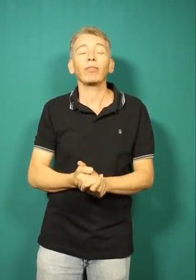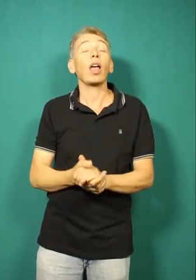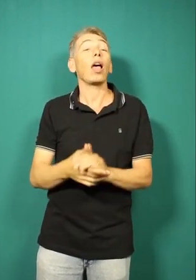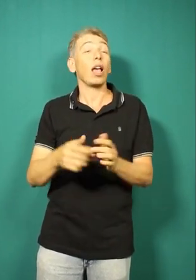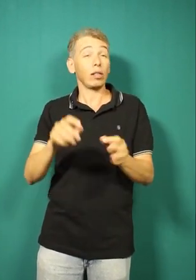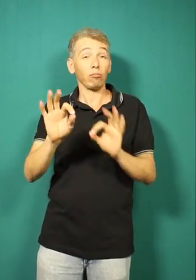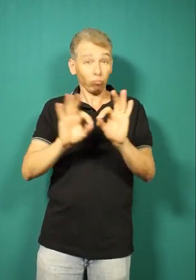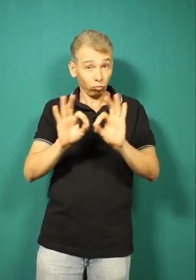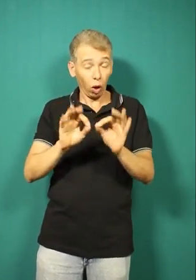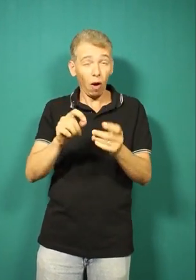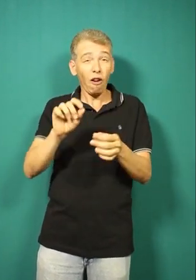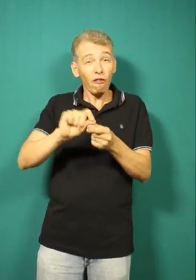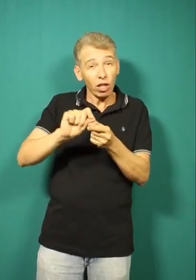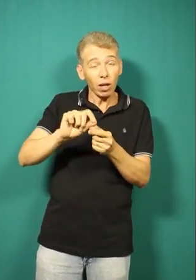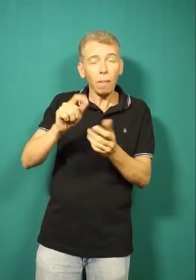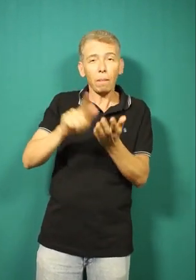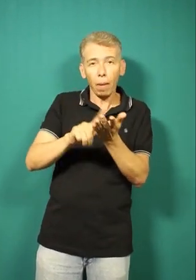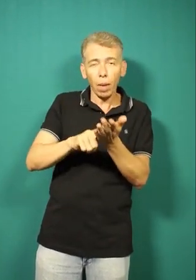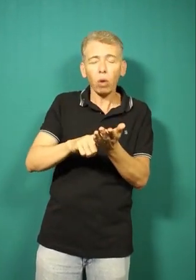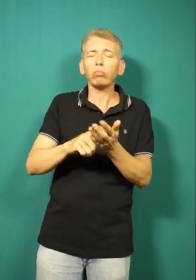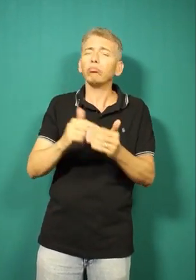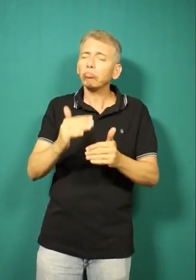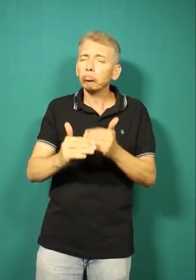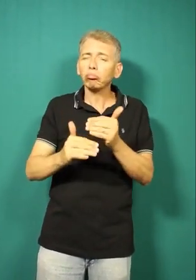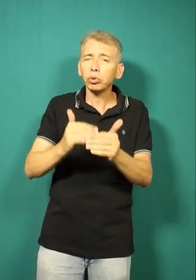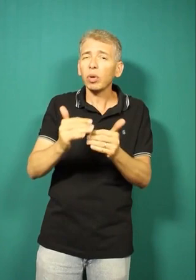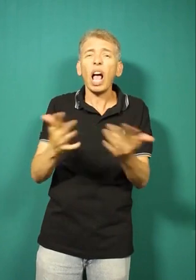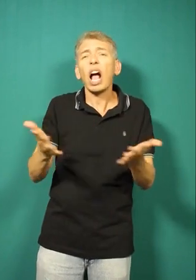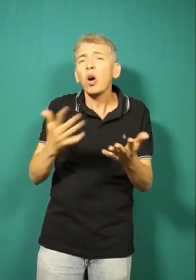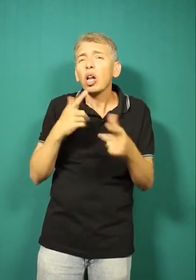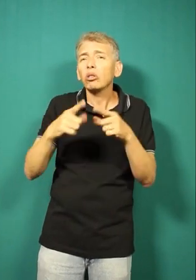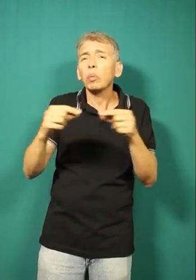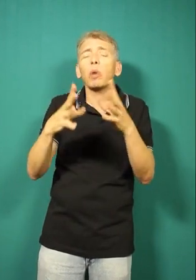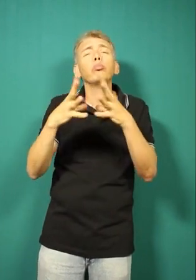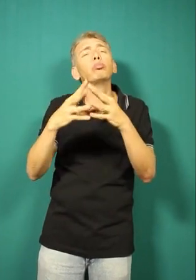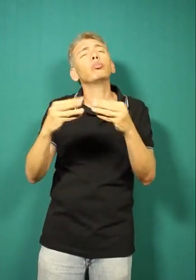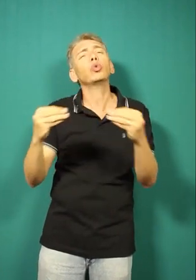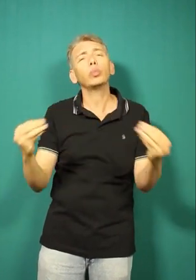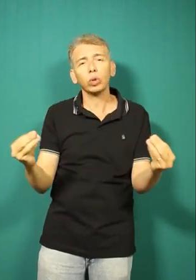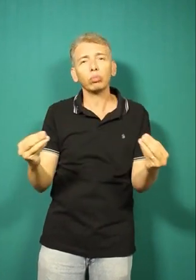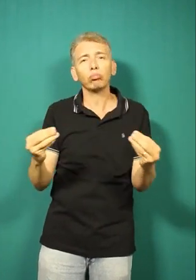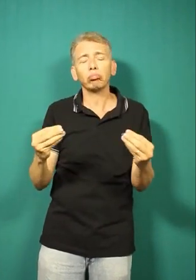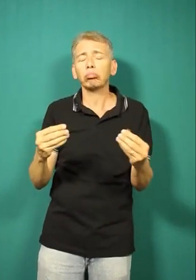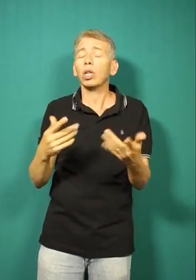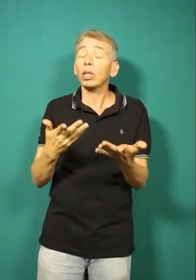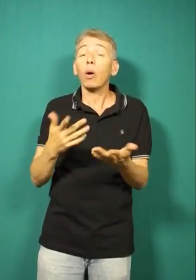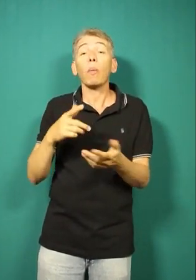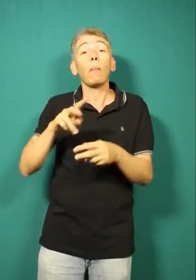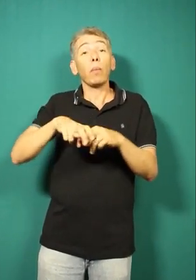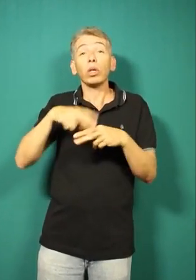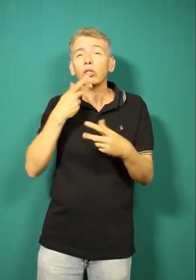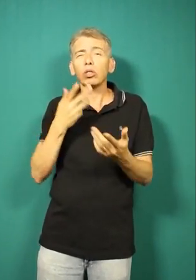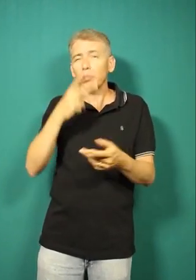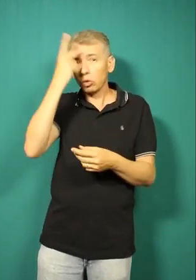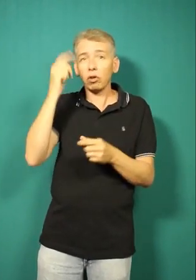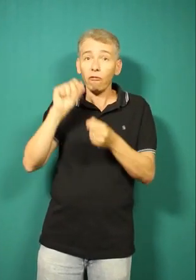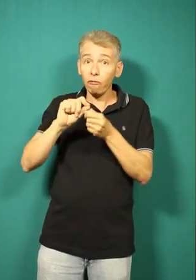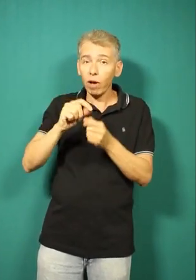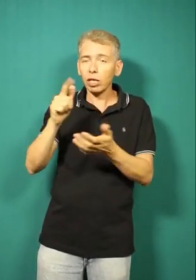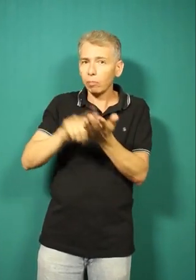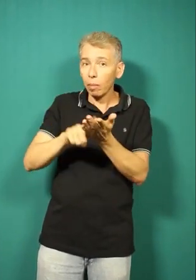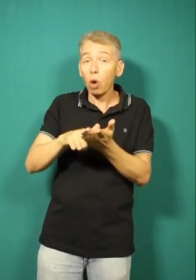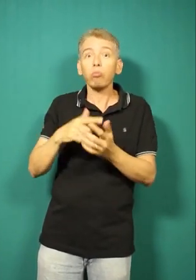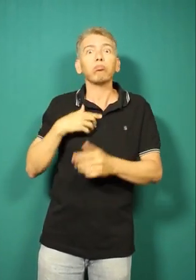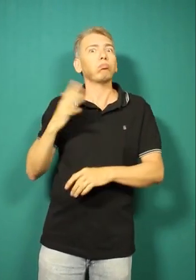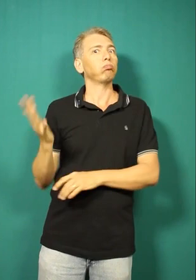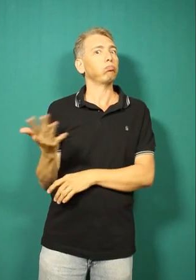Traditional paper-making is slowly dying out in Japan. Because of this trend, traditional Gokayama washi paper is